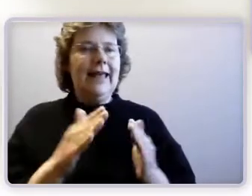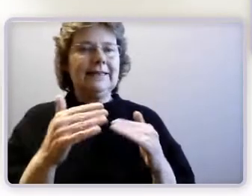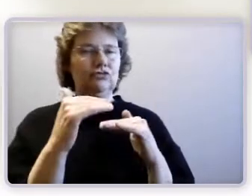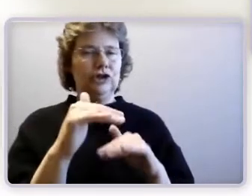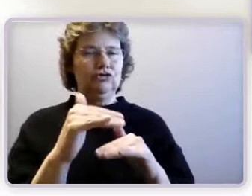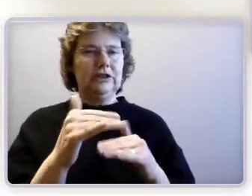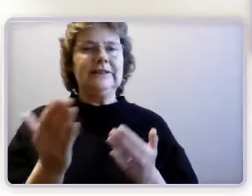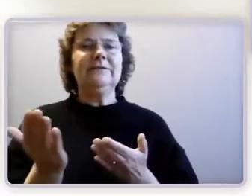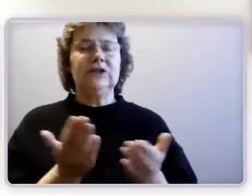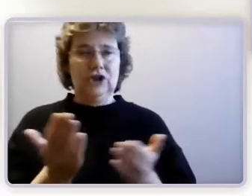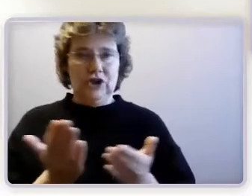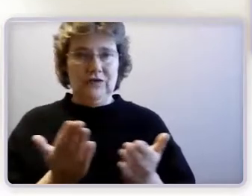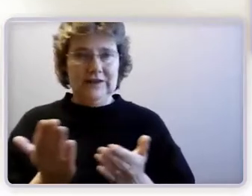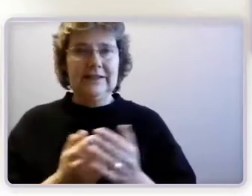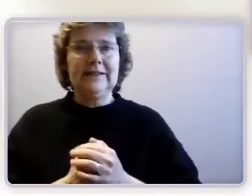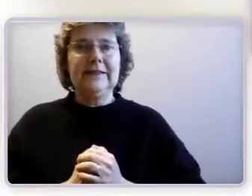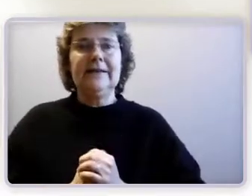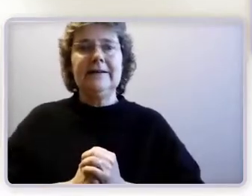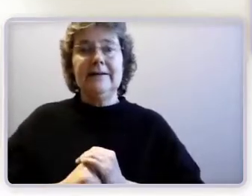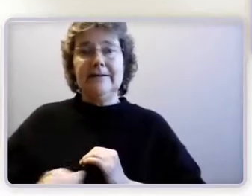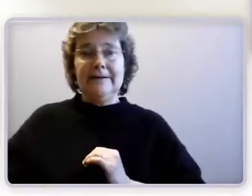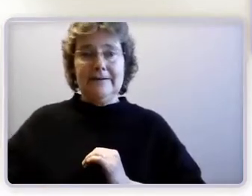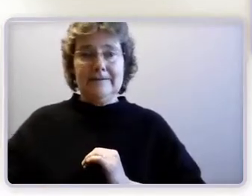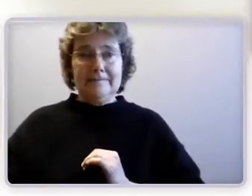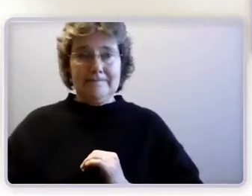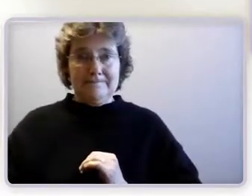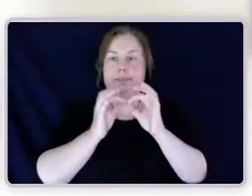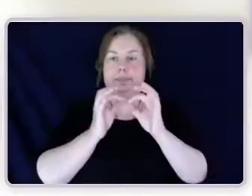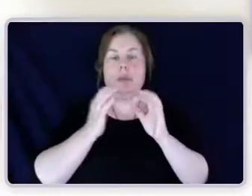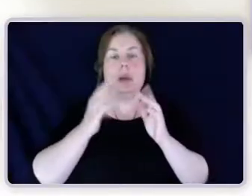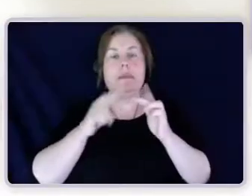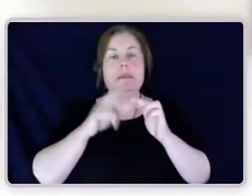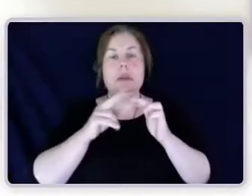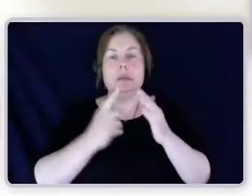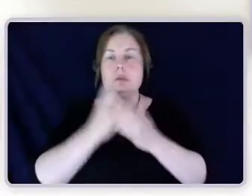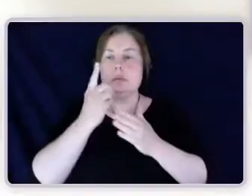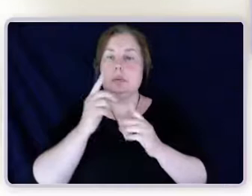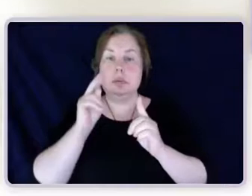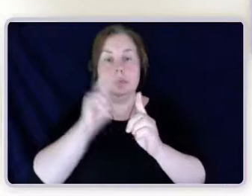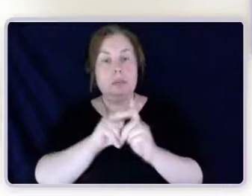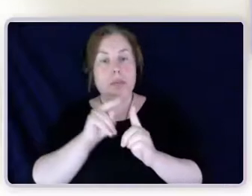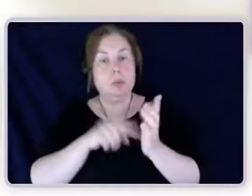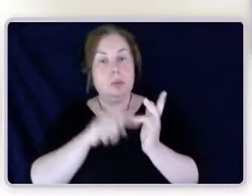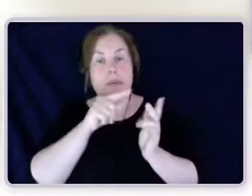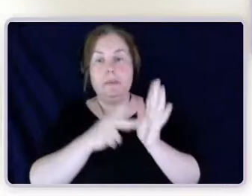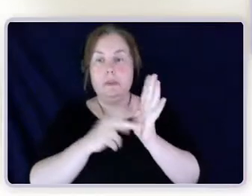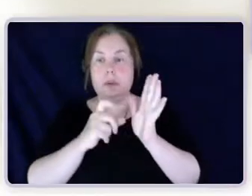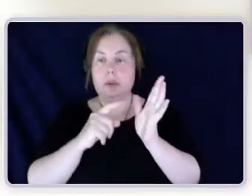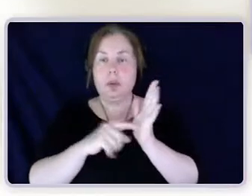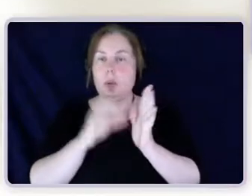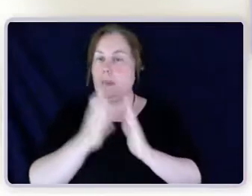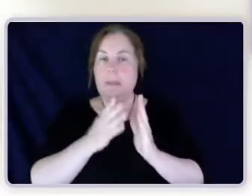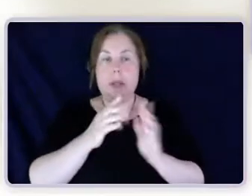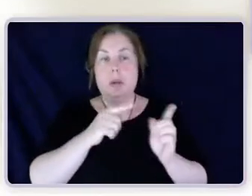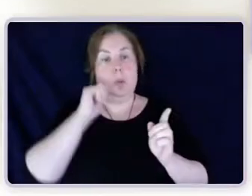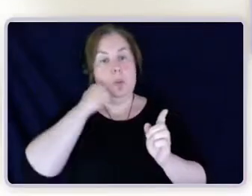an application is made to VCAT, it doesn't necessarily mean that an order will be made. It could be